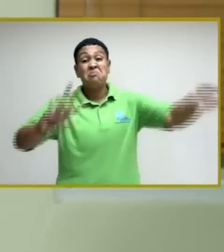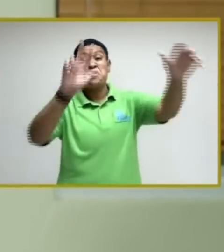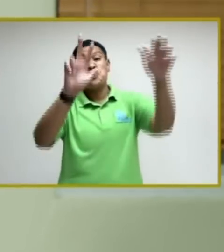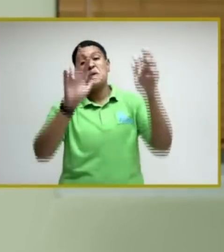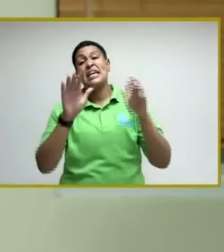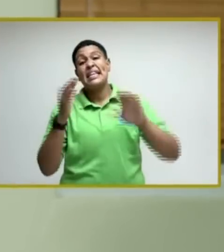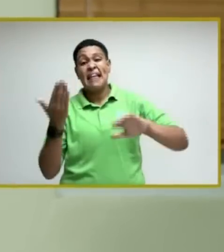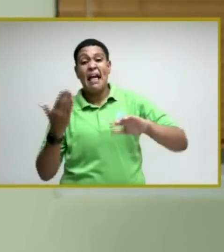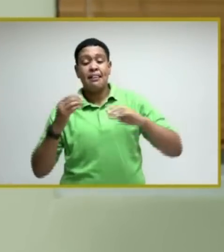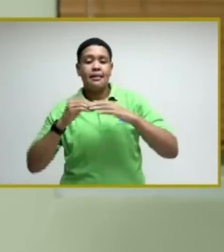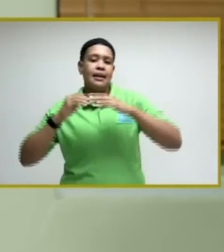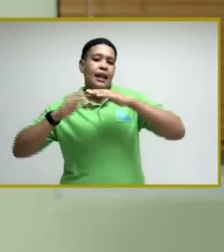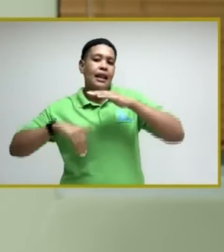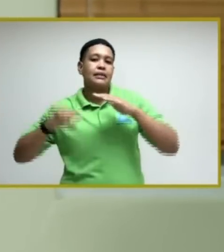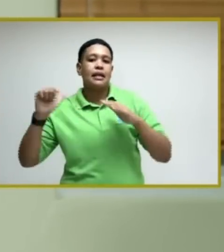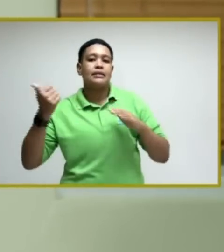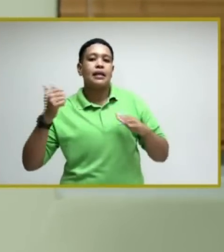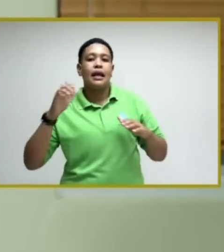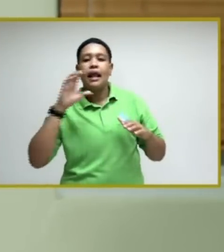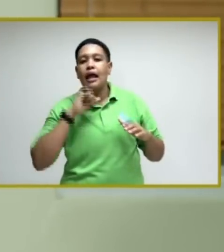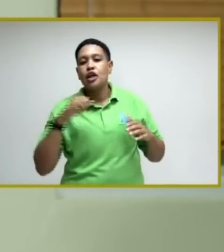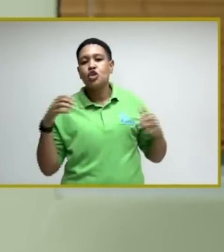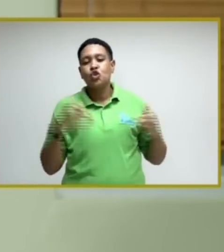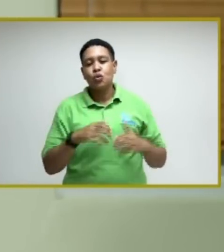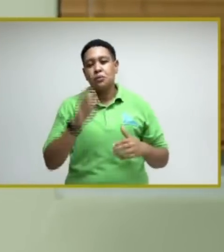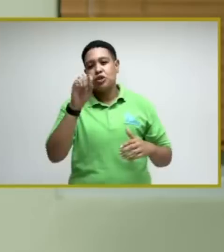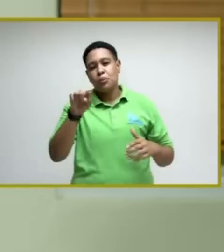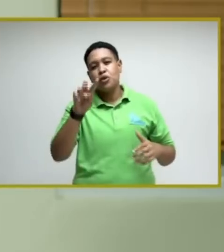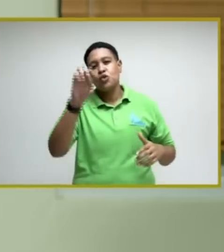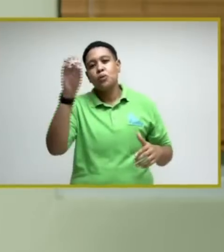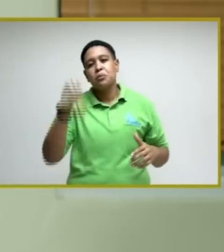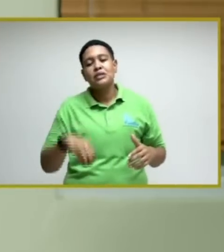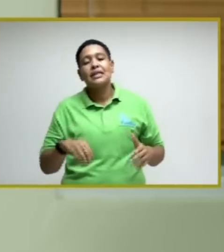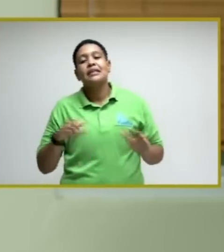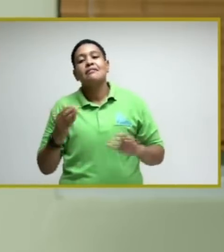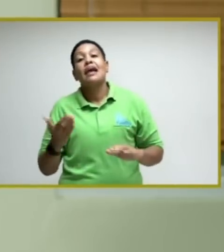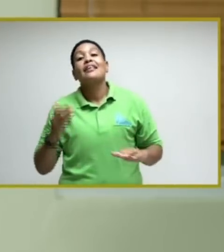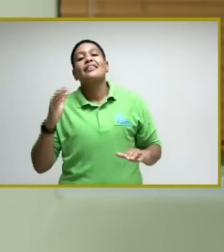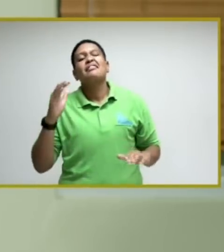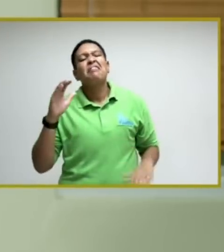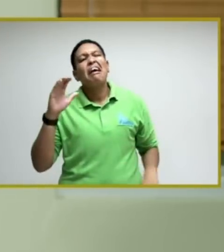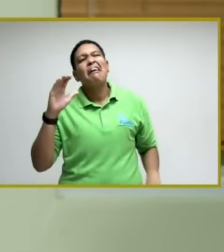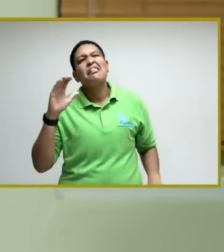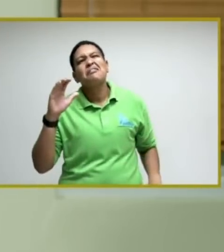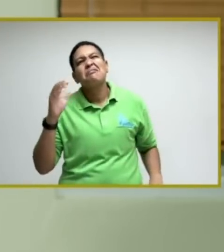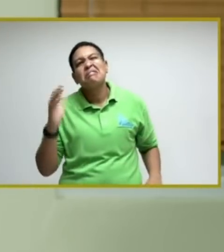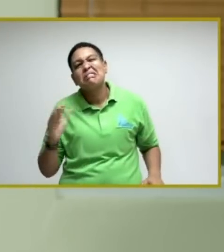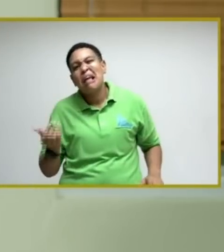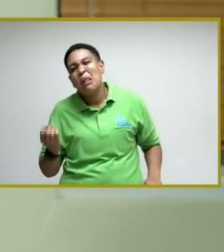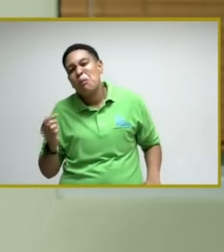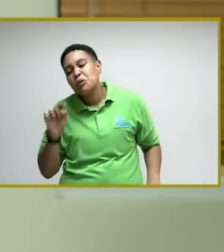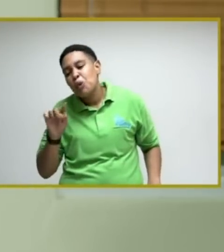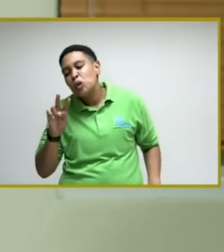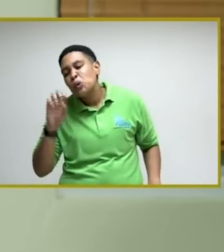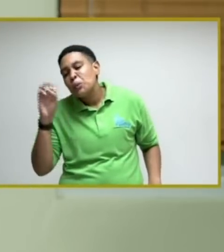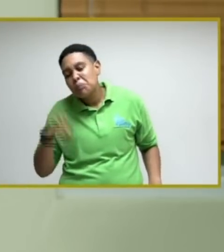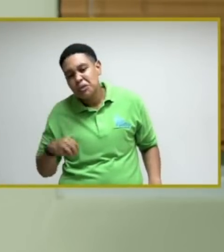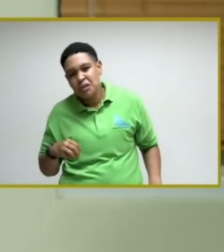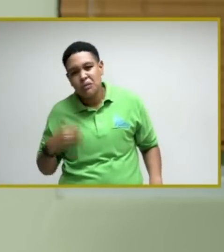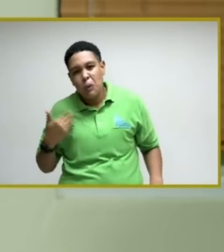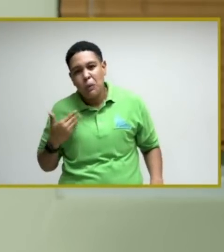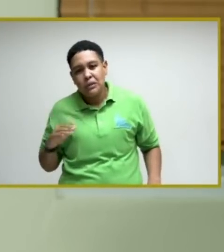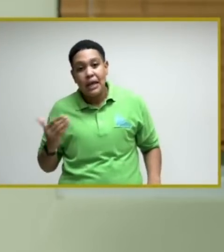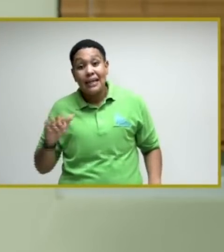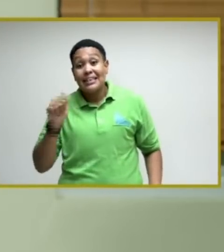represents 0.2% of deaths, and a case fatality rate of 0.2%. And in the 10 to